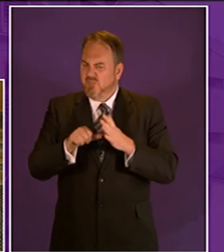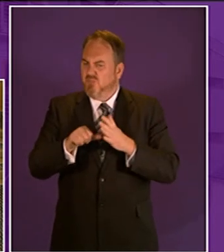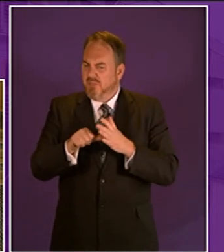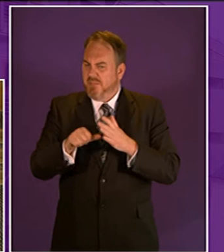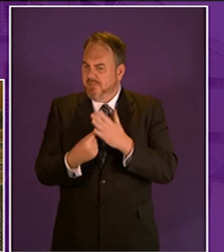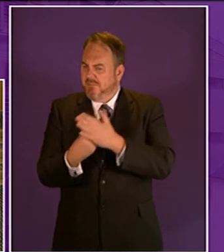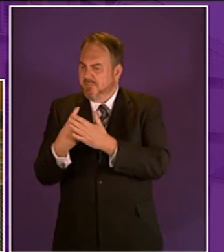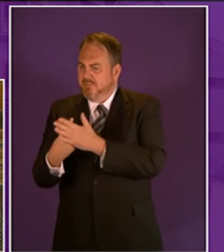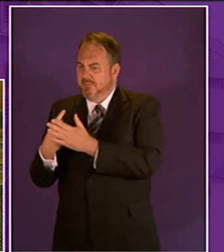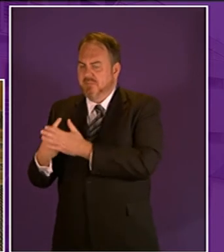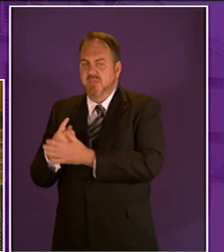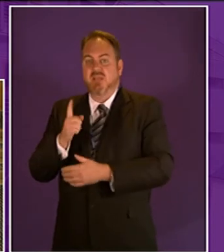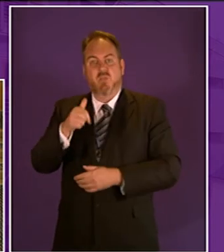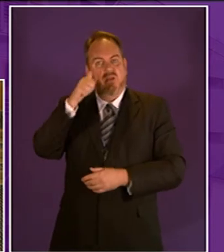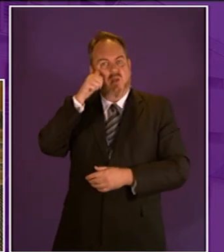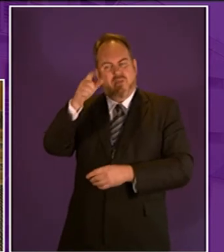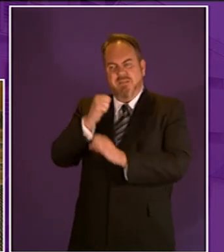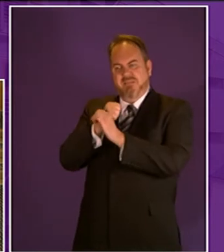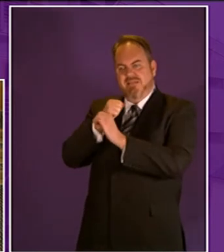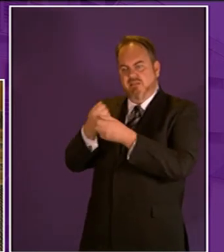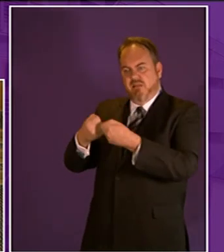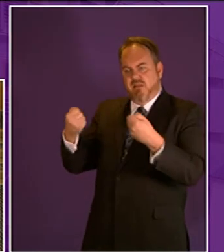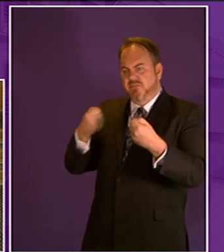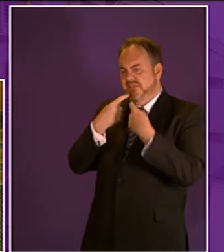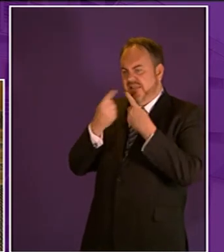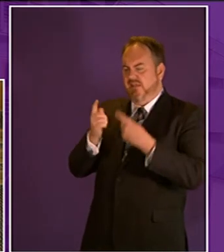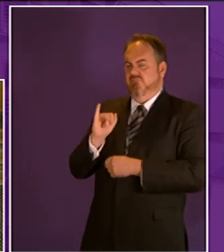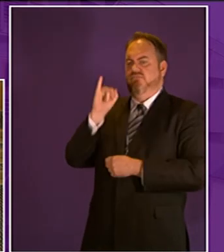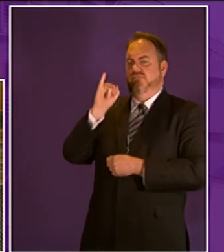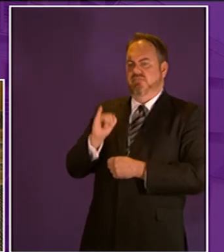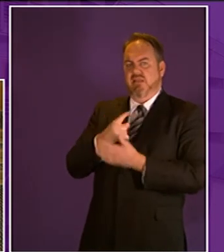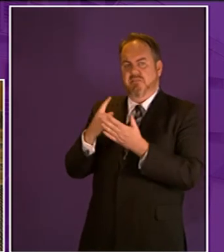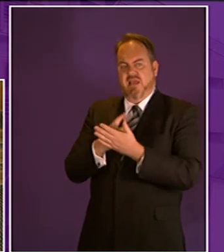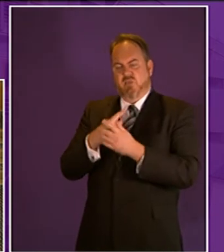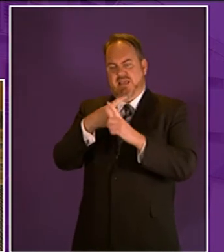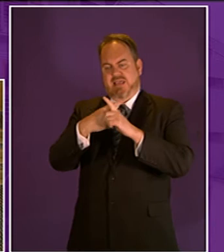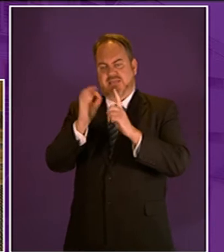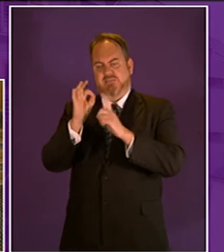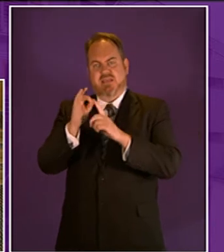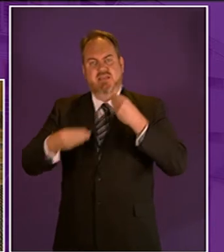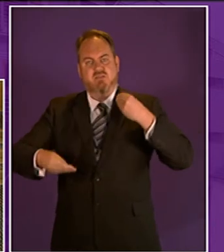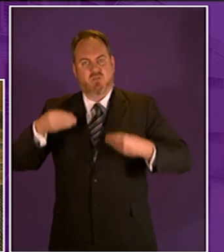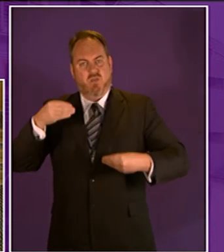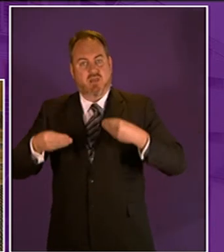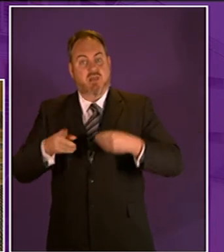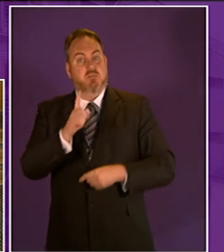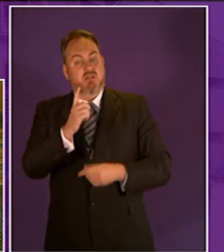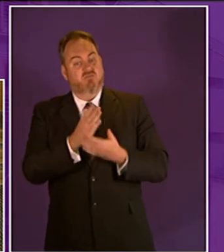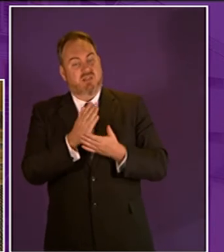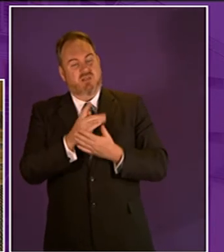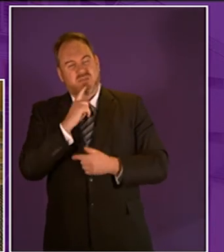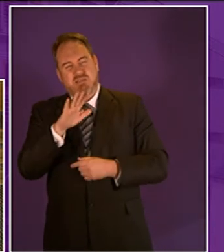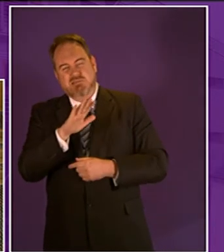within the media. What I can say about that is that there are